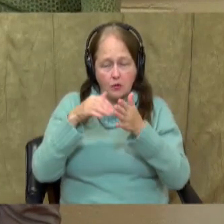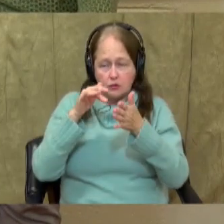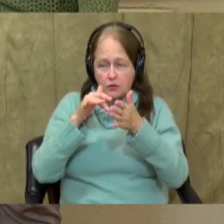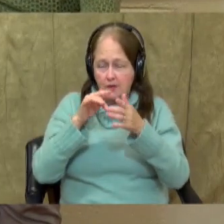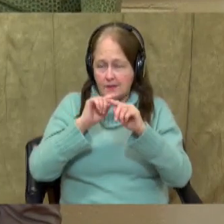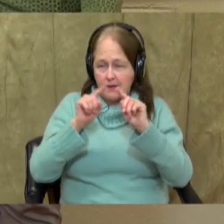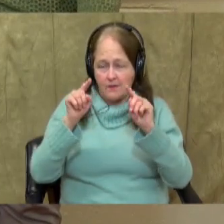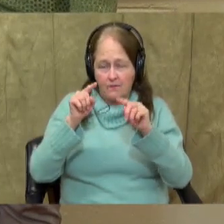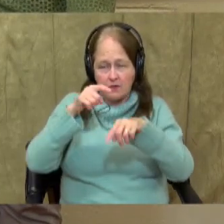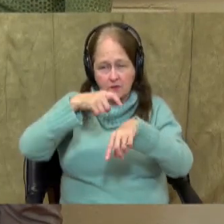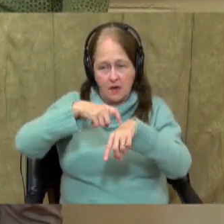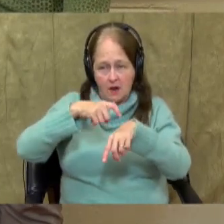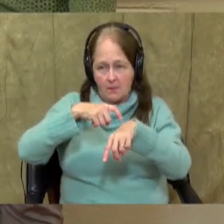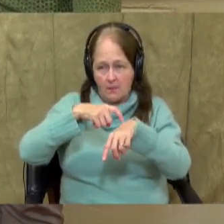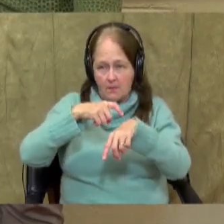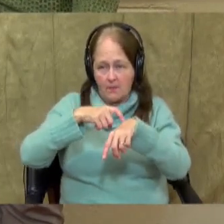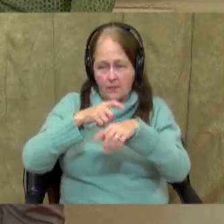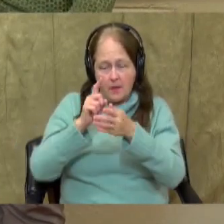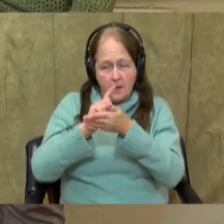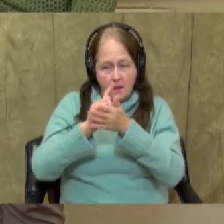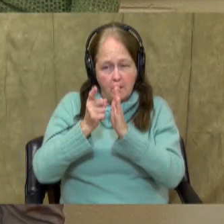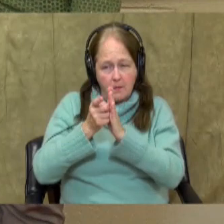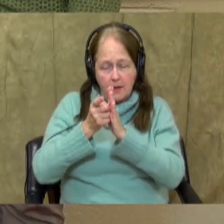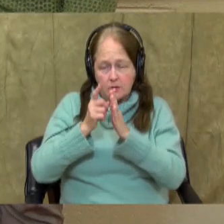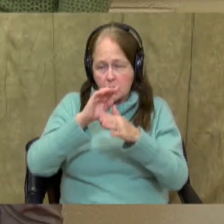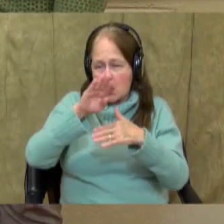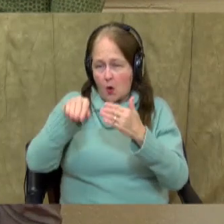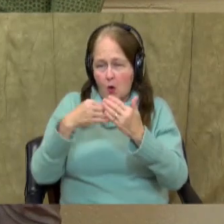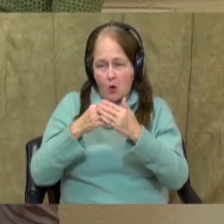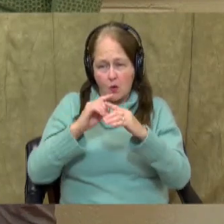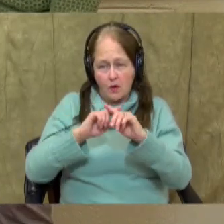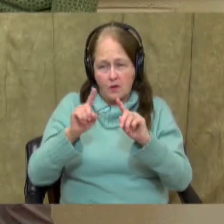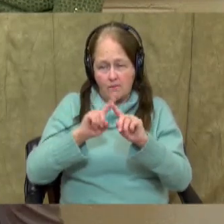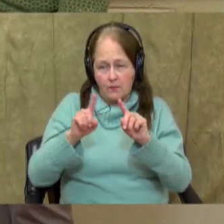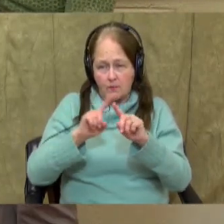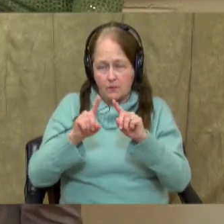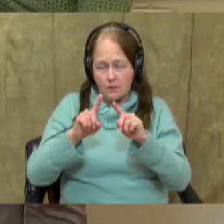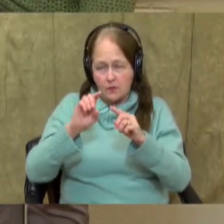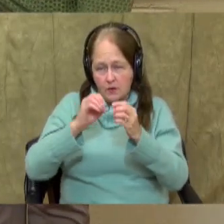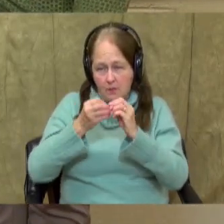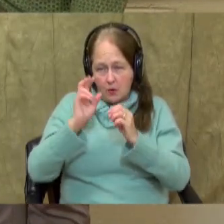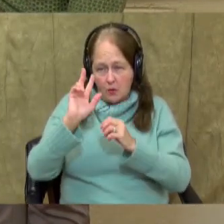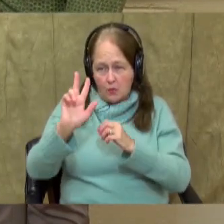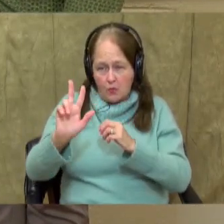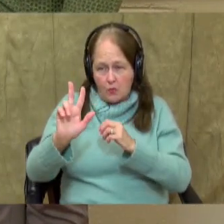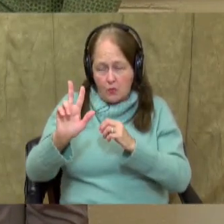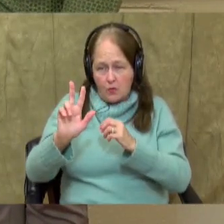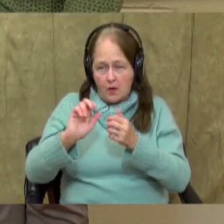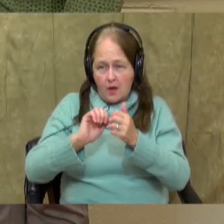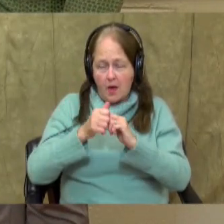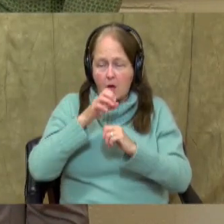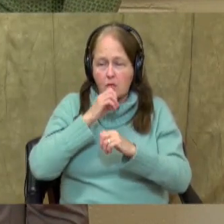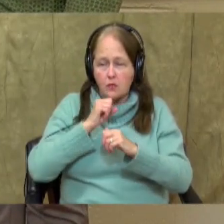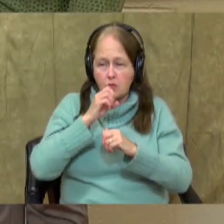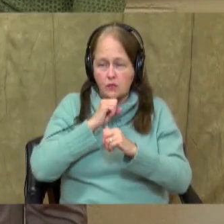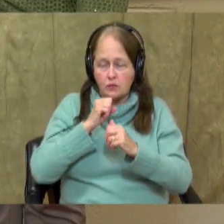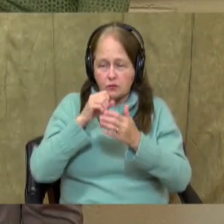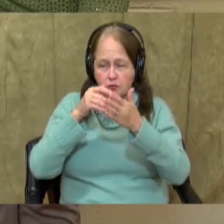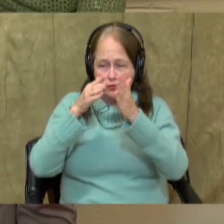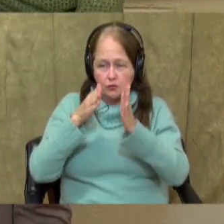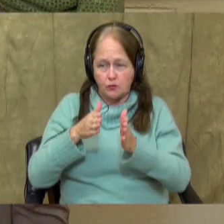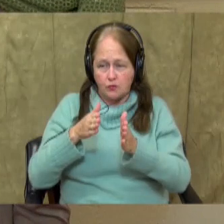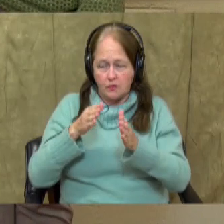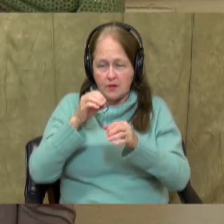at a different amount of time and the minutes could all be different. Number 3, how old are the students in